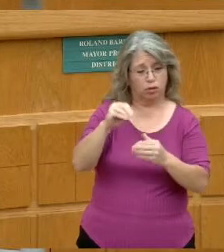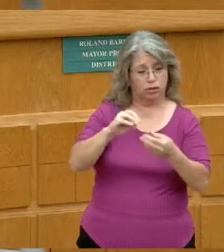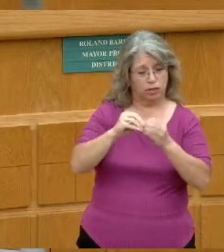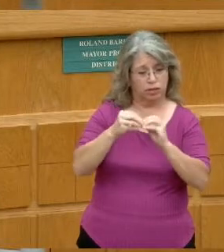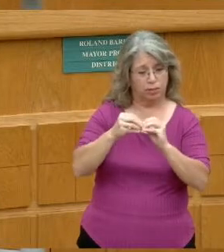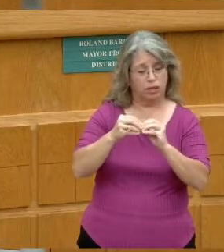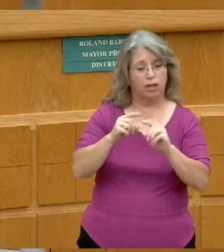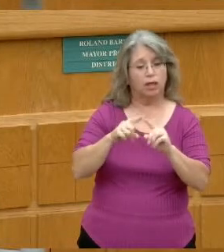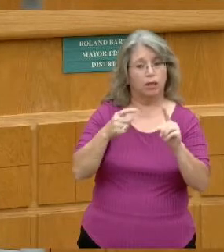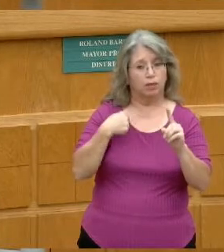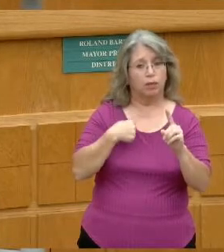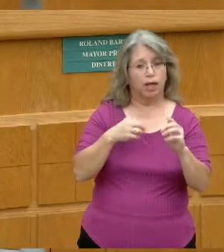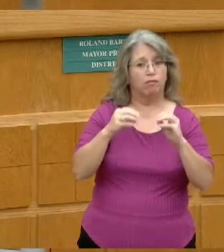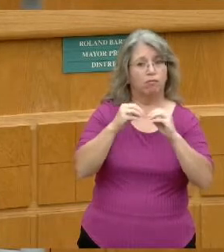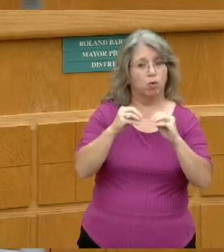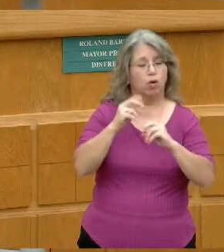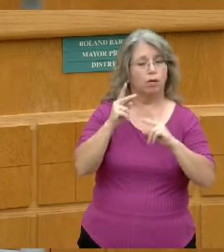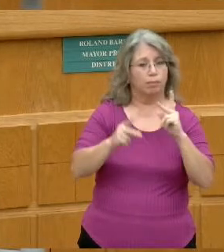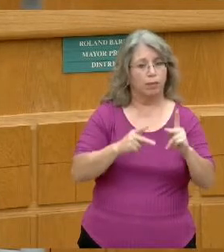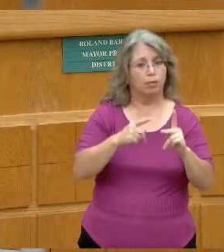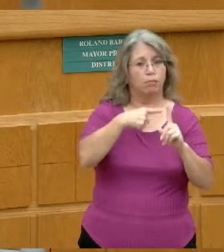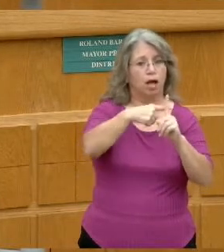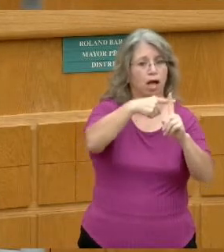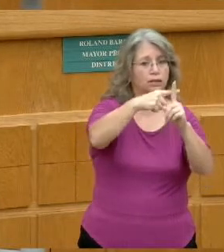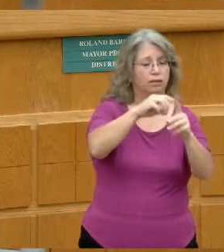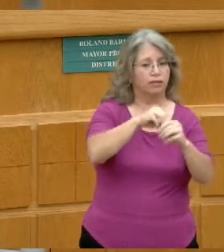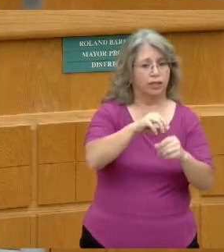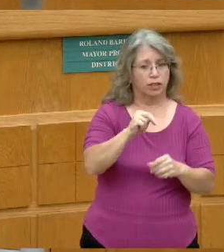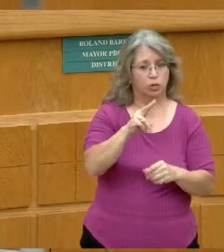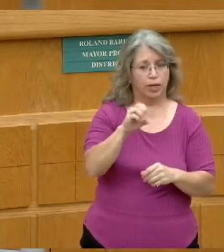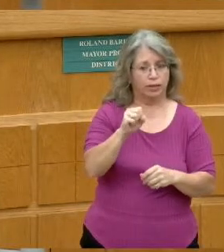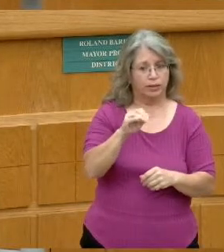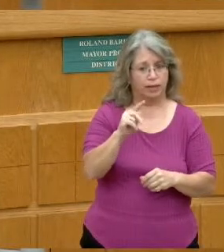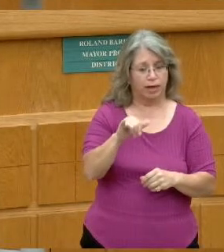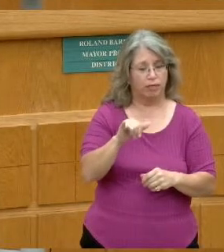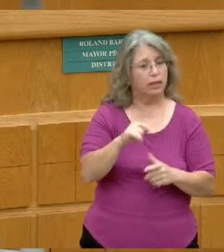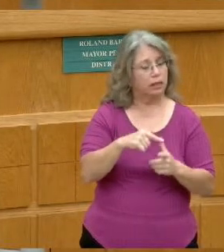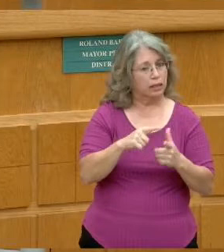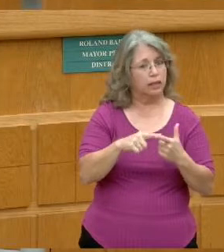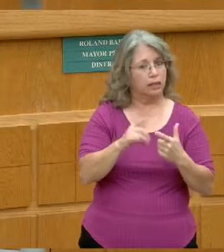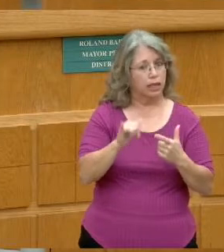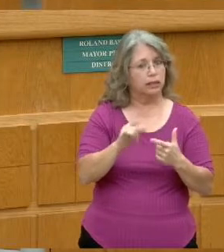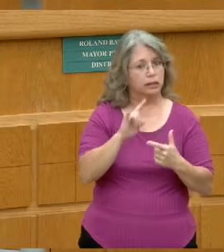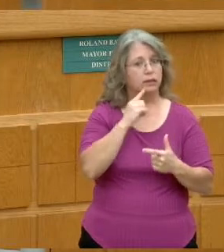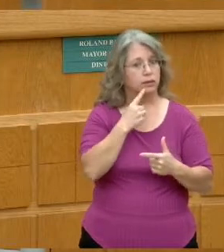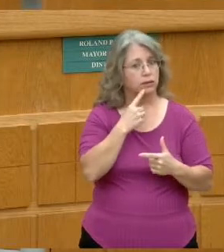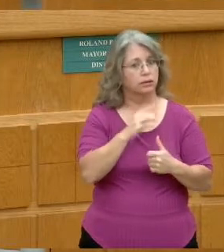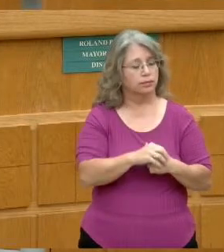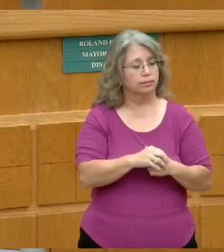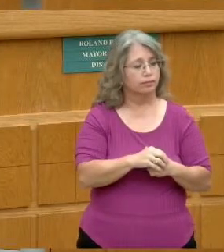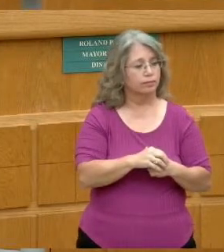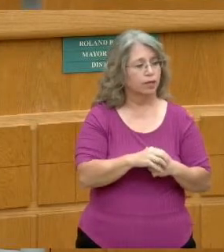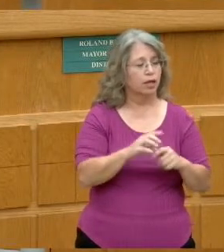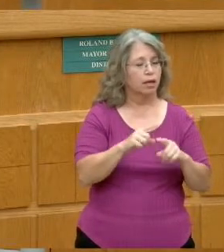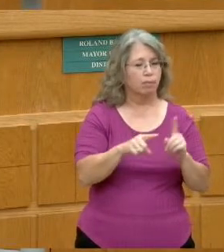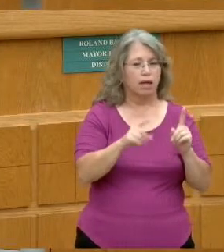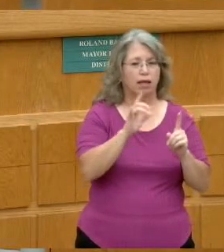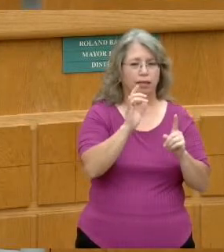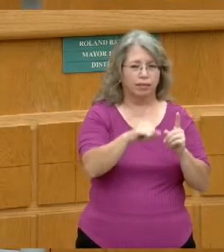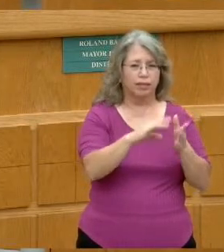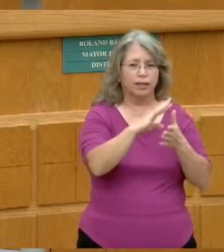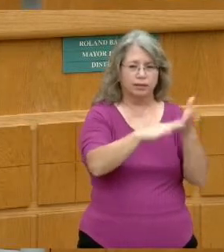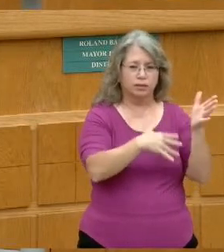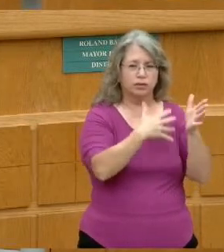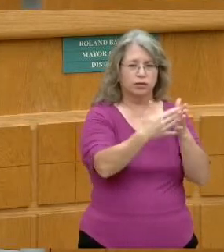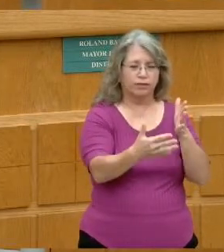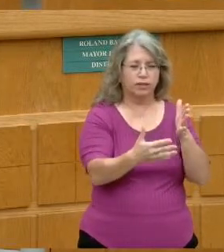an indicator that there's something happening here in Nueces County. One thing that I will say is that the pattern is showing that there's clearly something different happening.